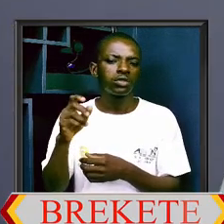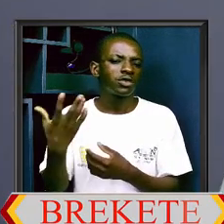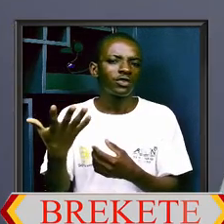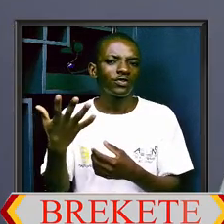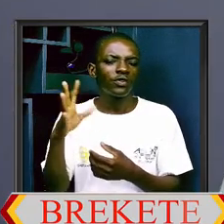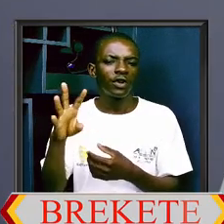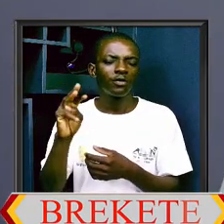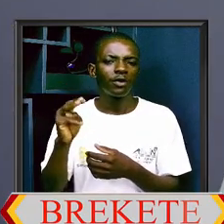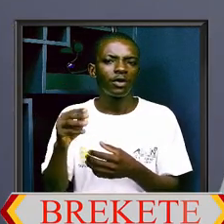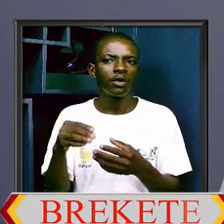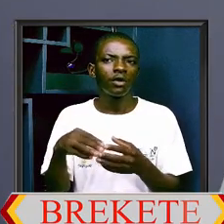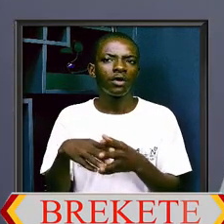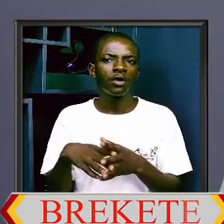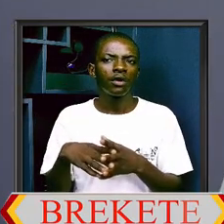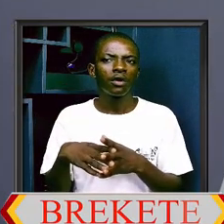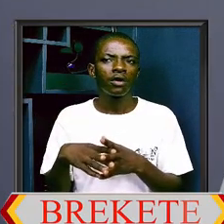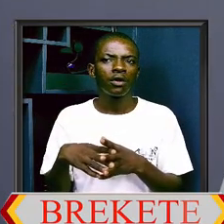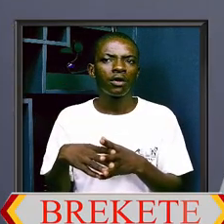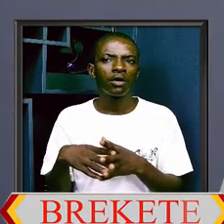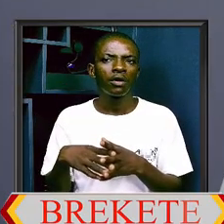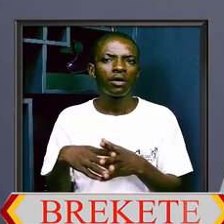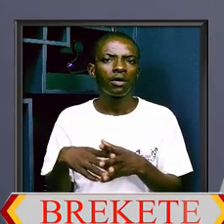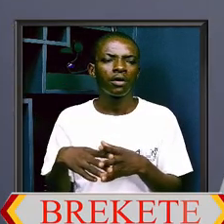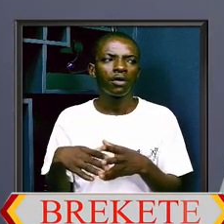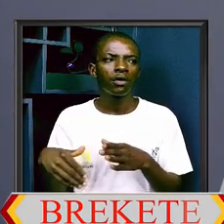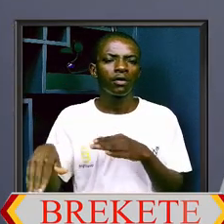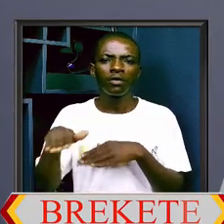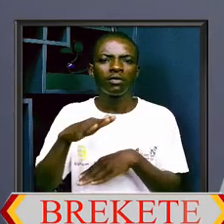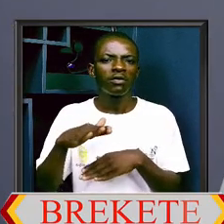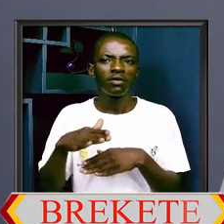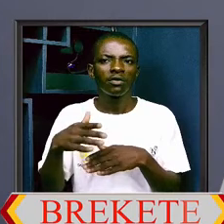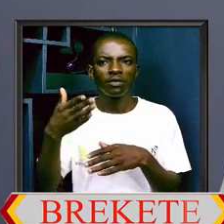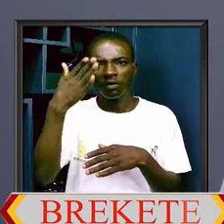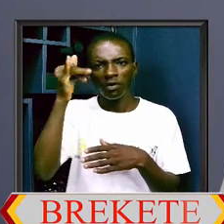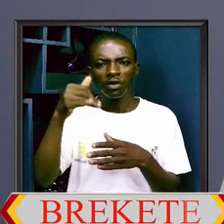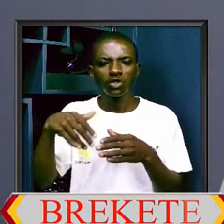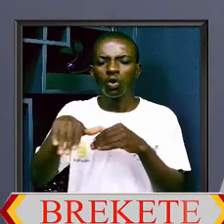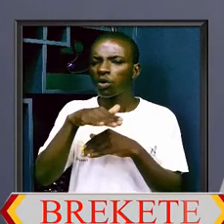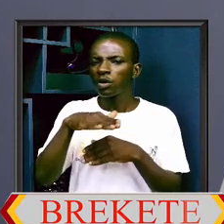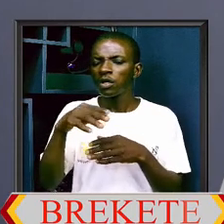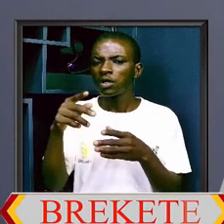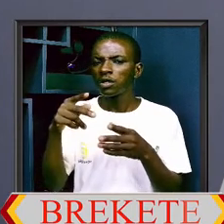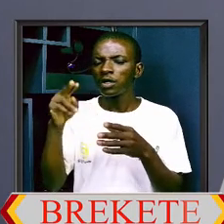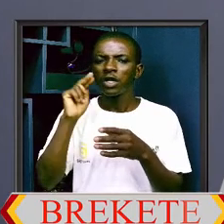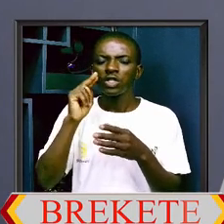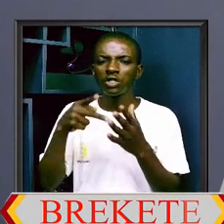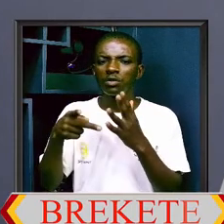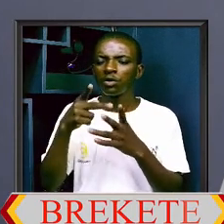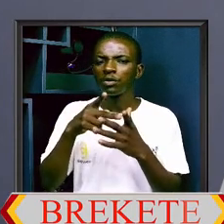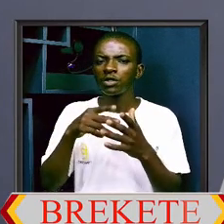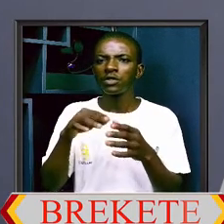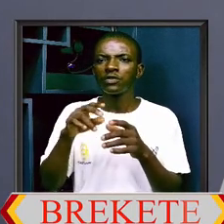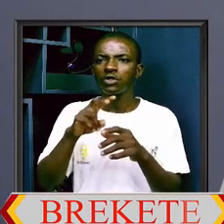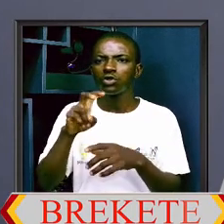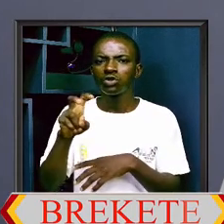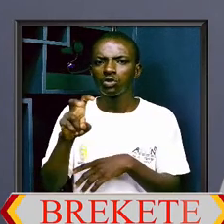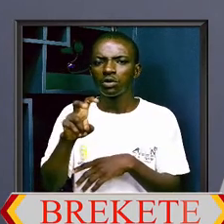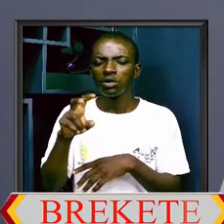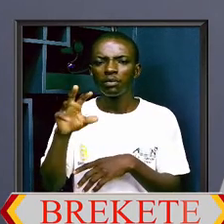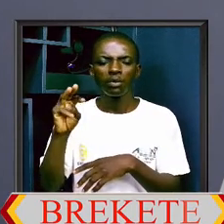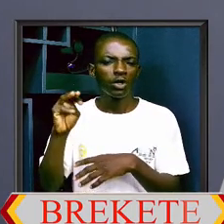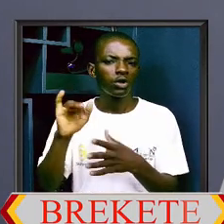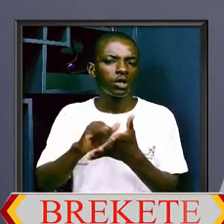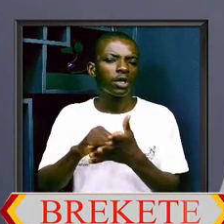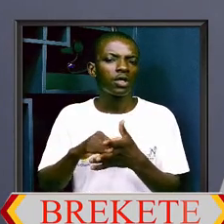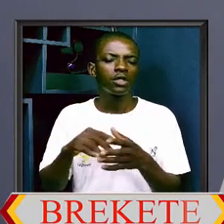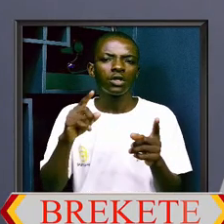million Nigeria's population is over 300 million forget that estimation it say 200 million